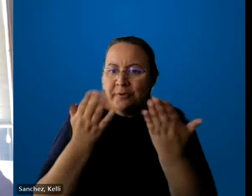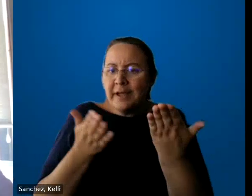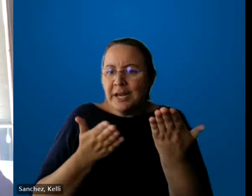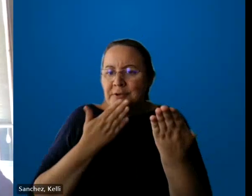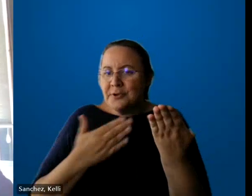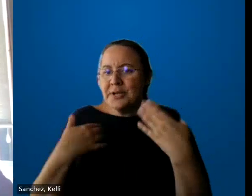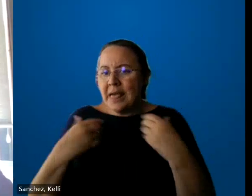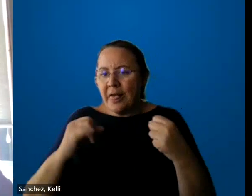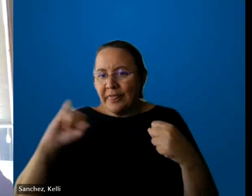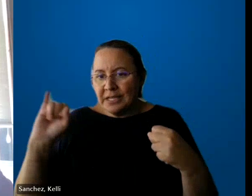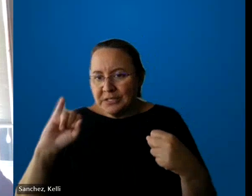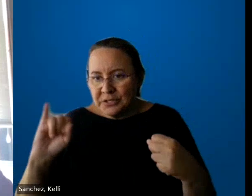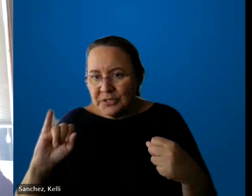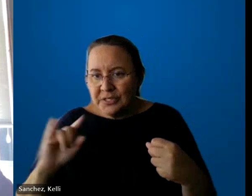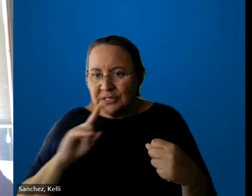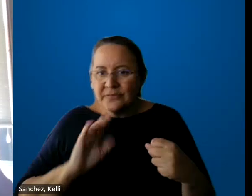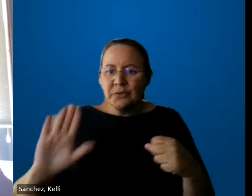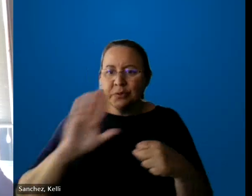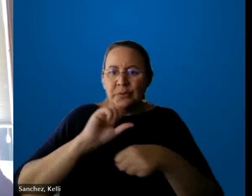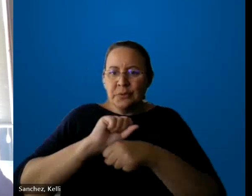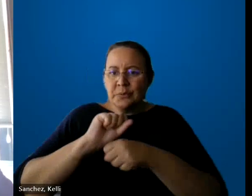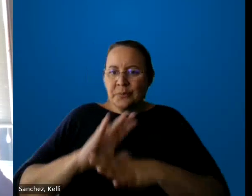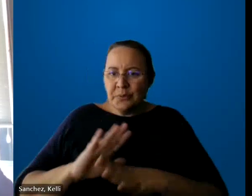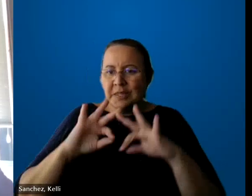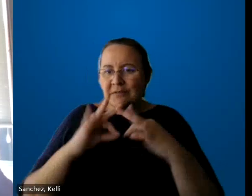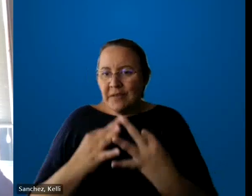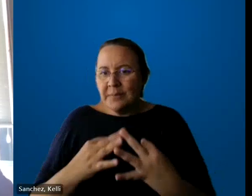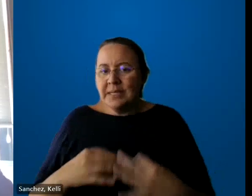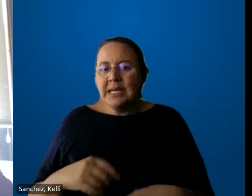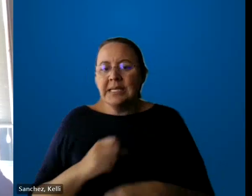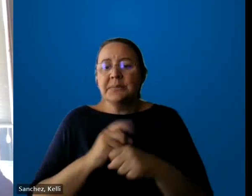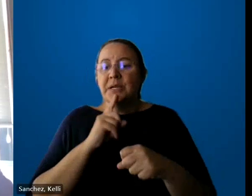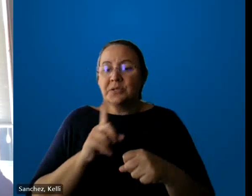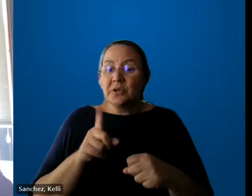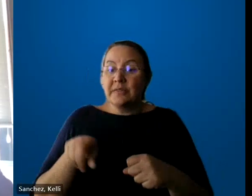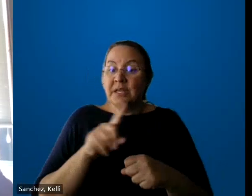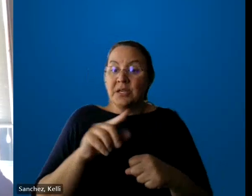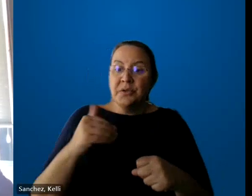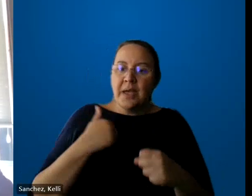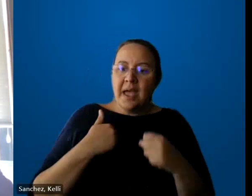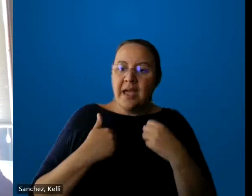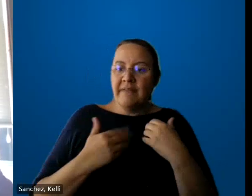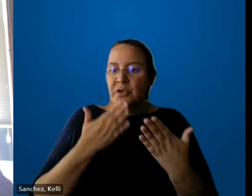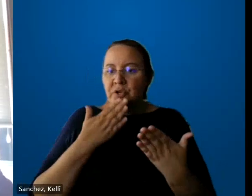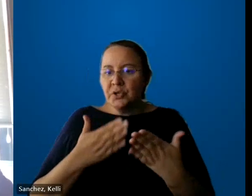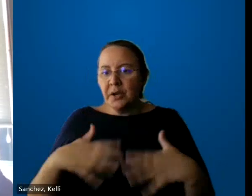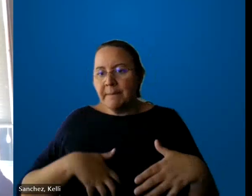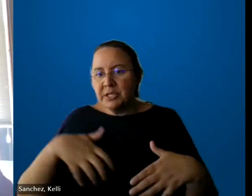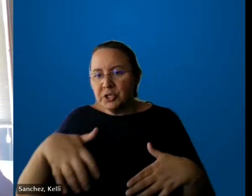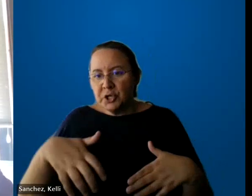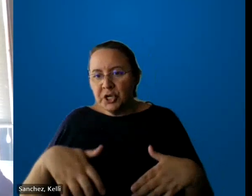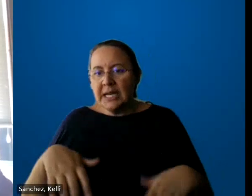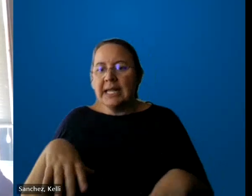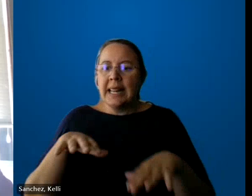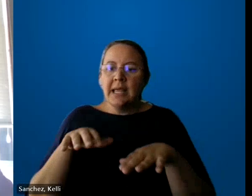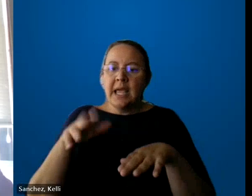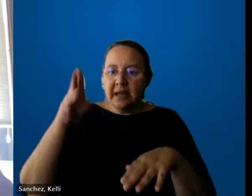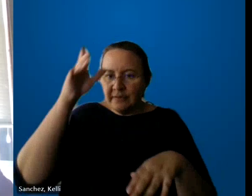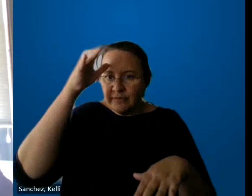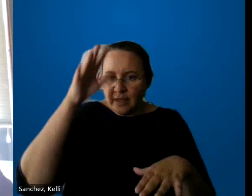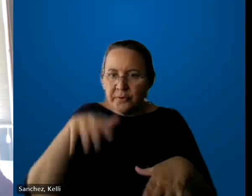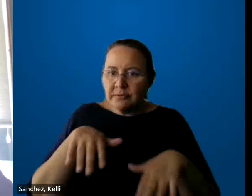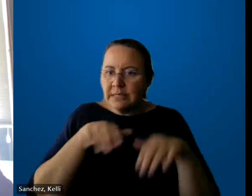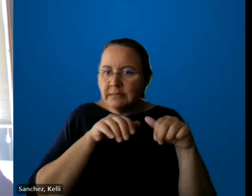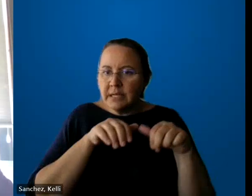health insurance for your employees and their families. It's making sure that you have good maternity and paternity leave in place. It's all of